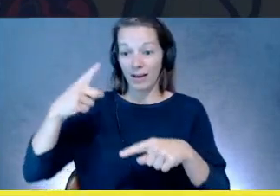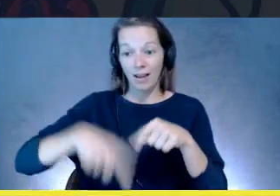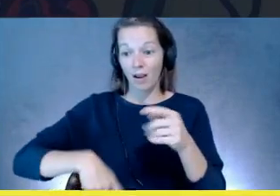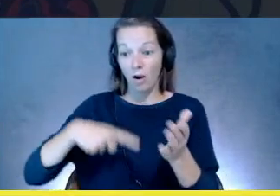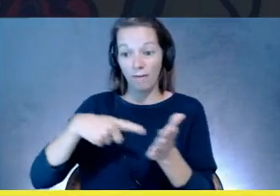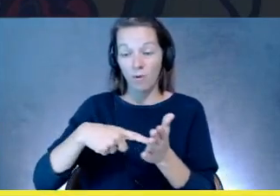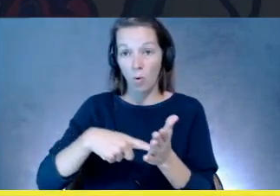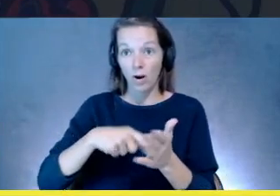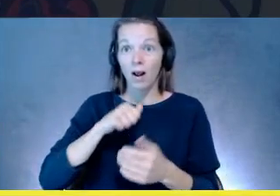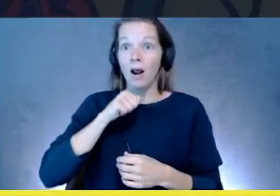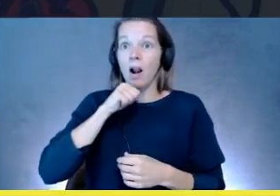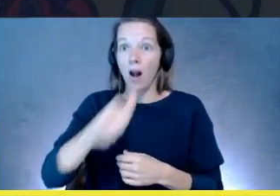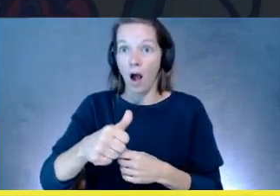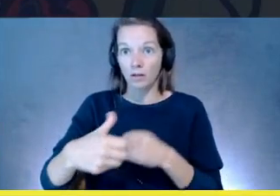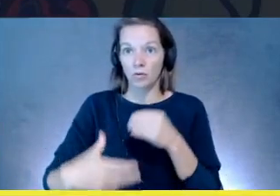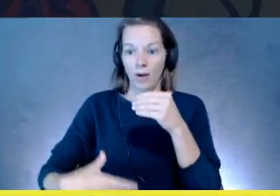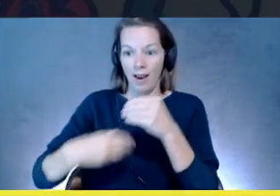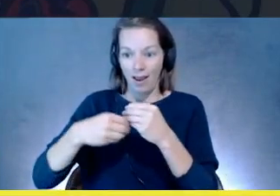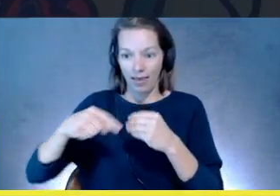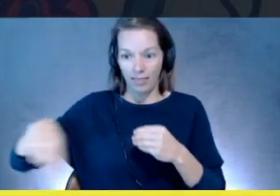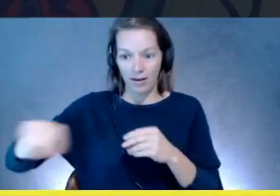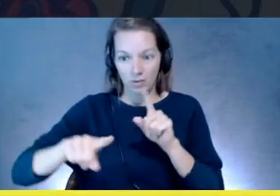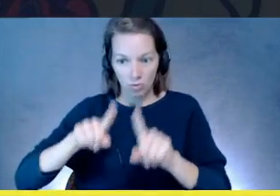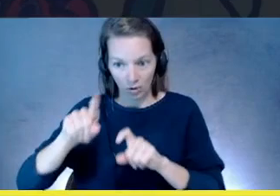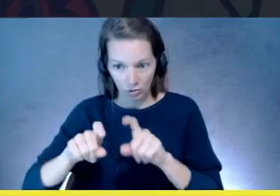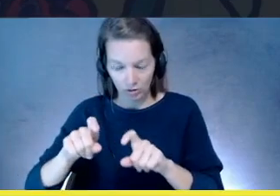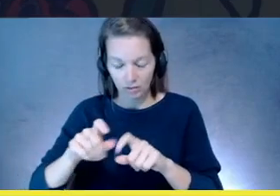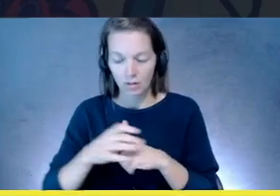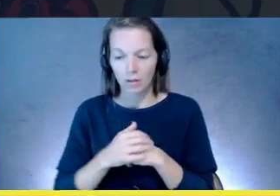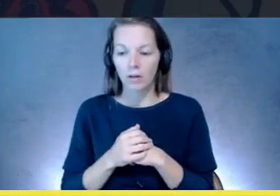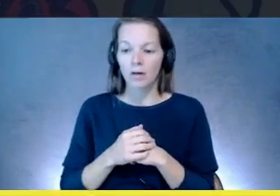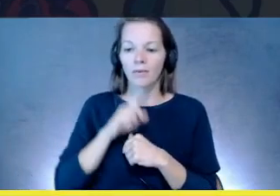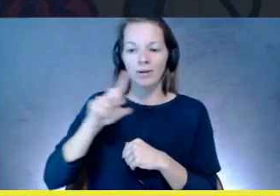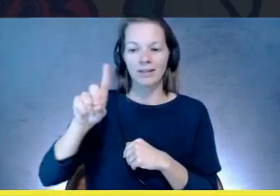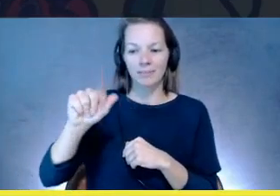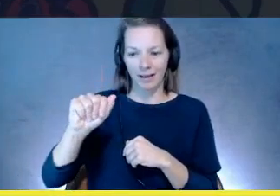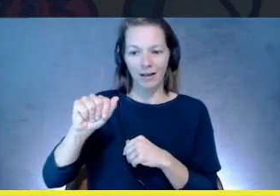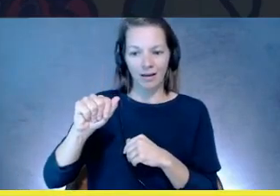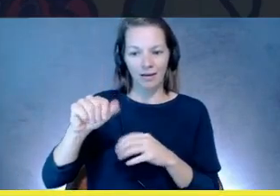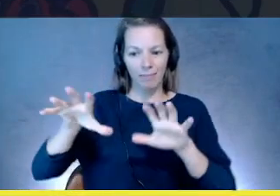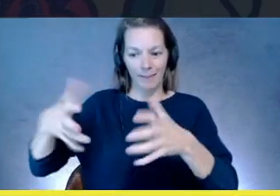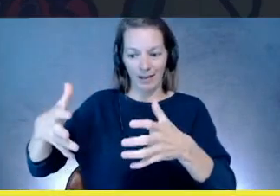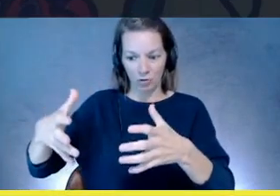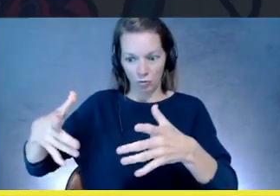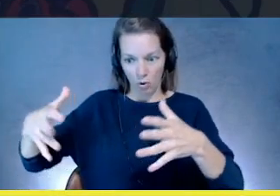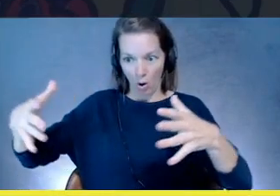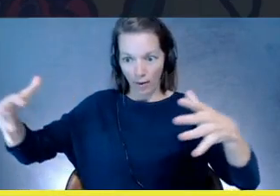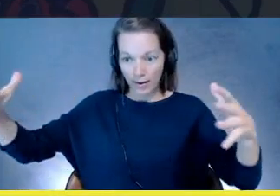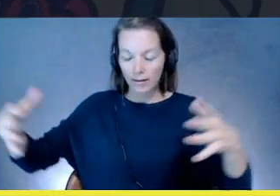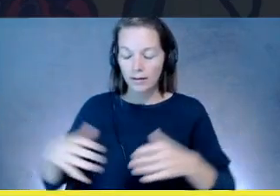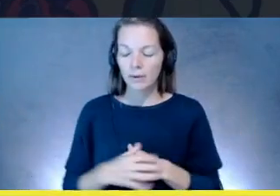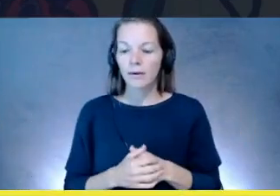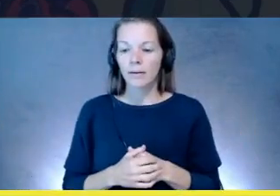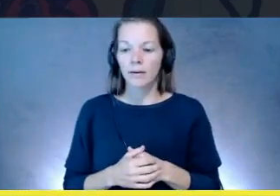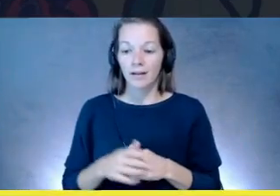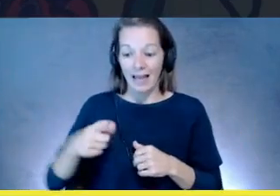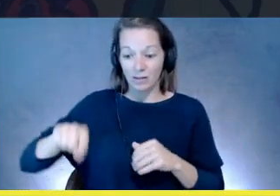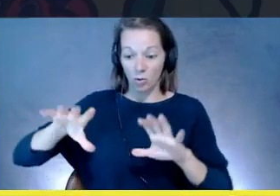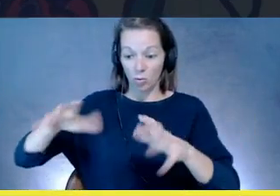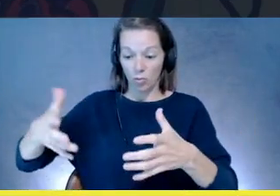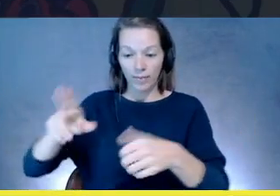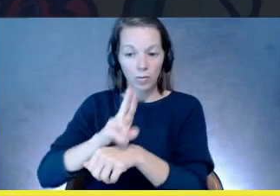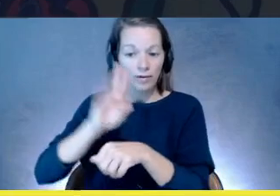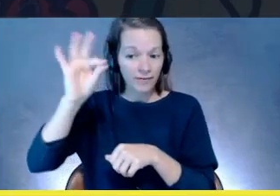to add these questions or something like them. The disability population is large and growing, as you know. As a group, they use federal programs